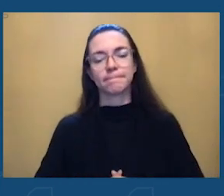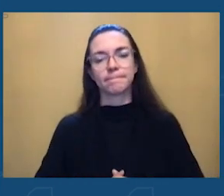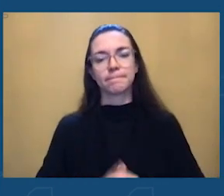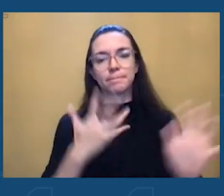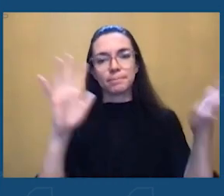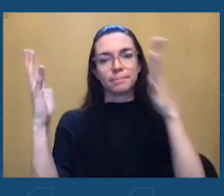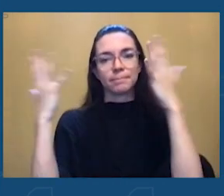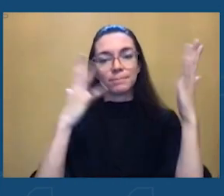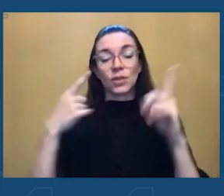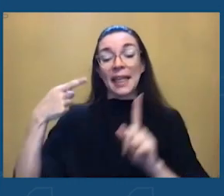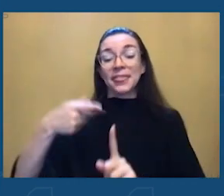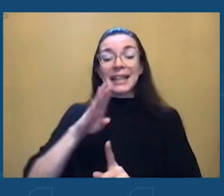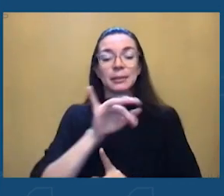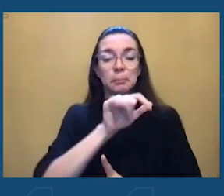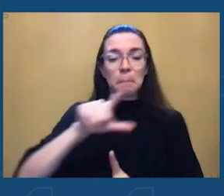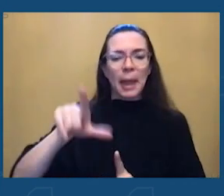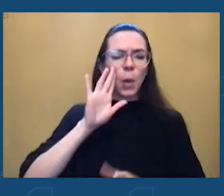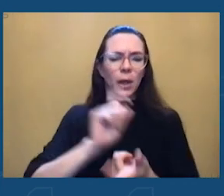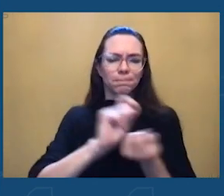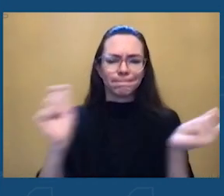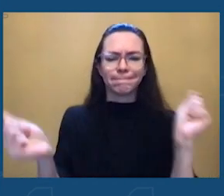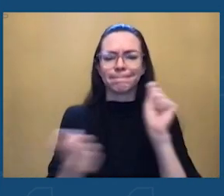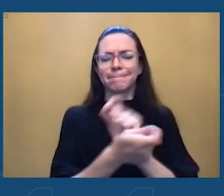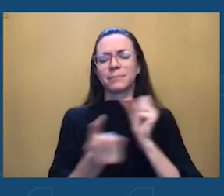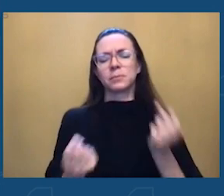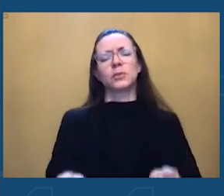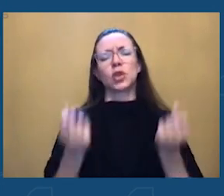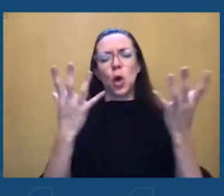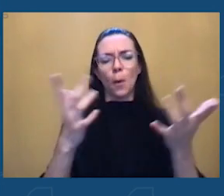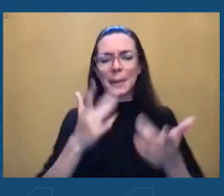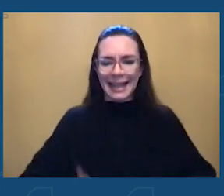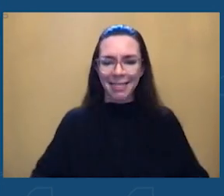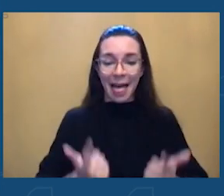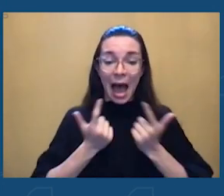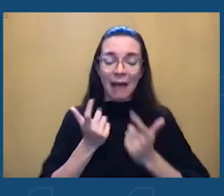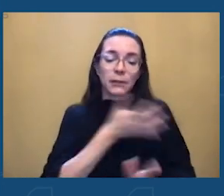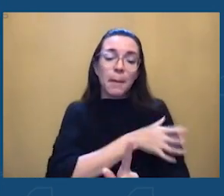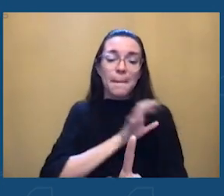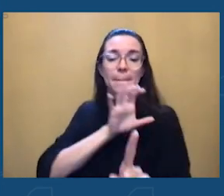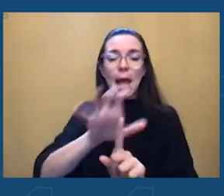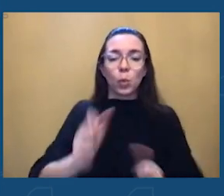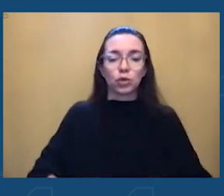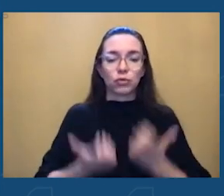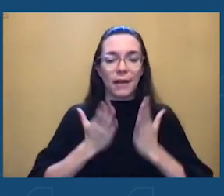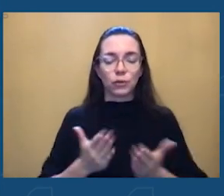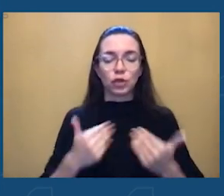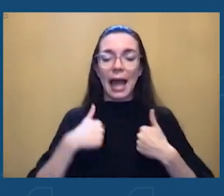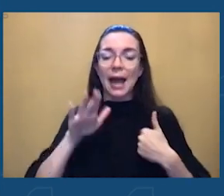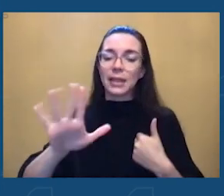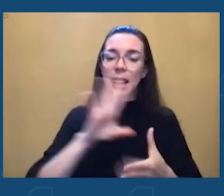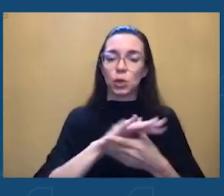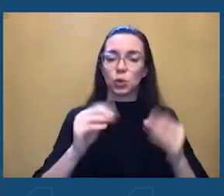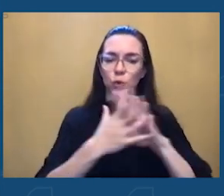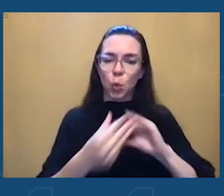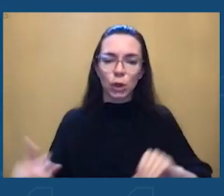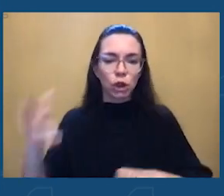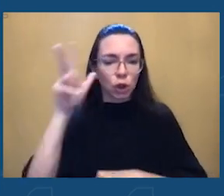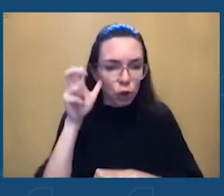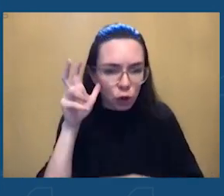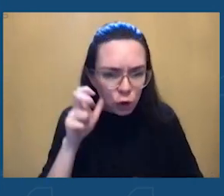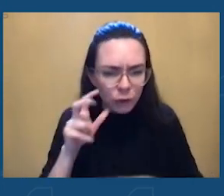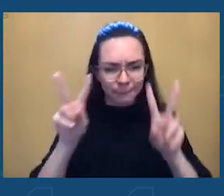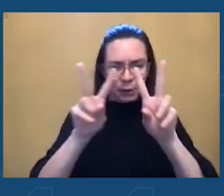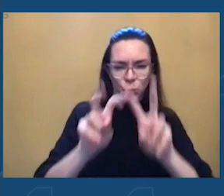This bill will transform so many lives by empowering survivors to have their stories heard,